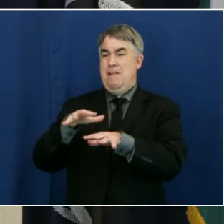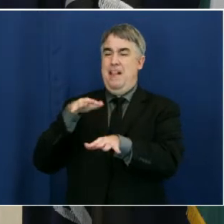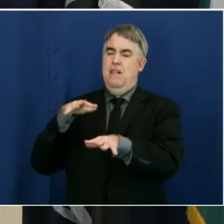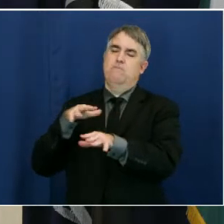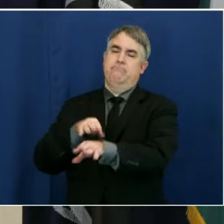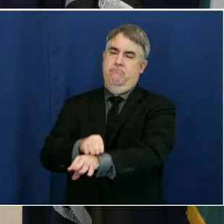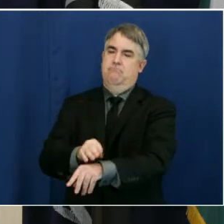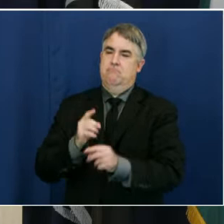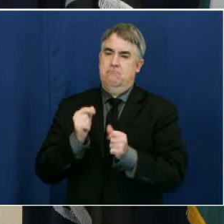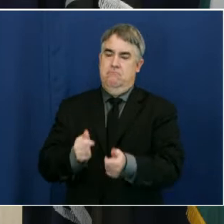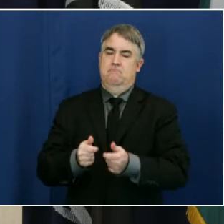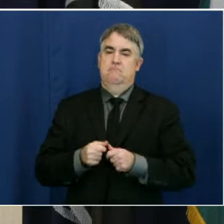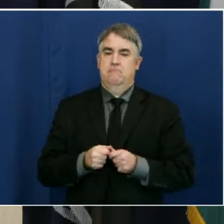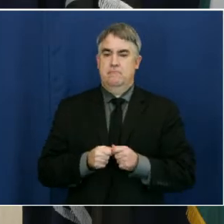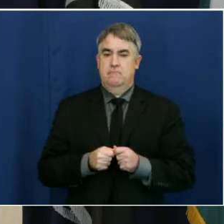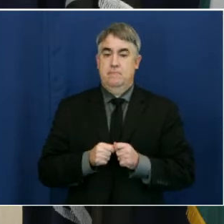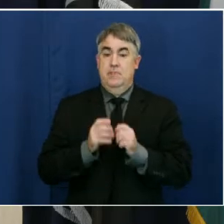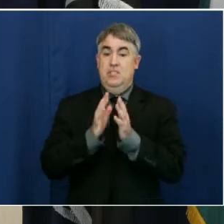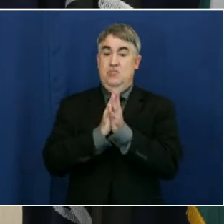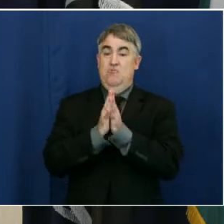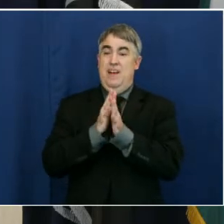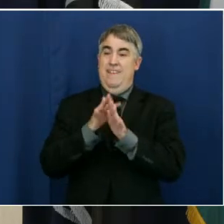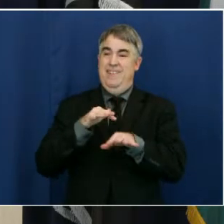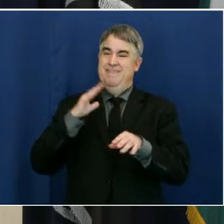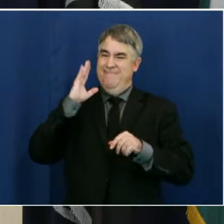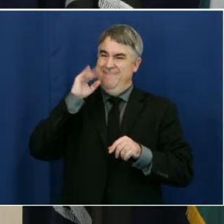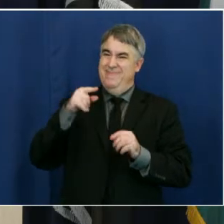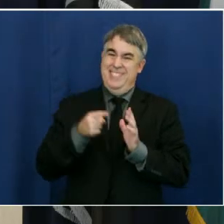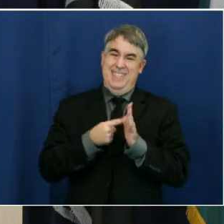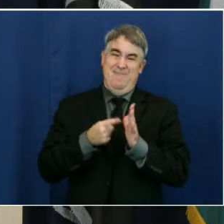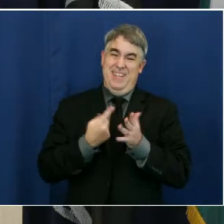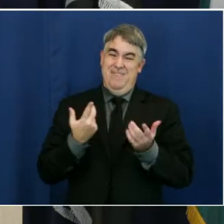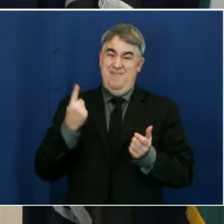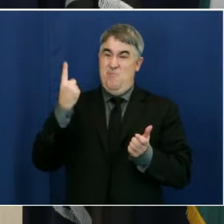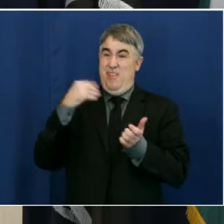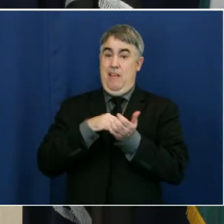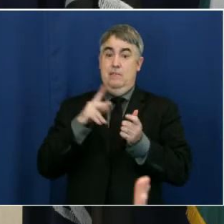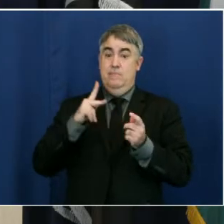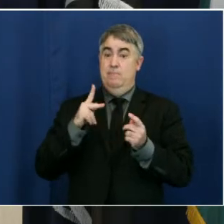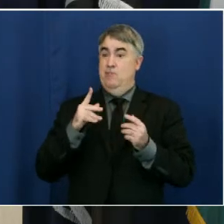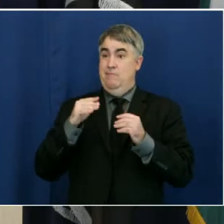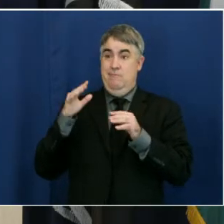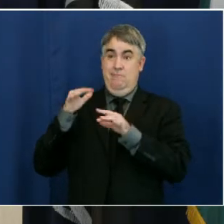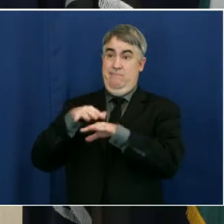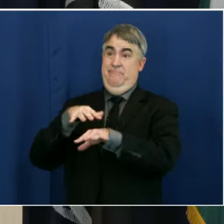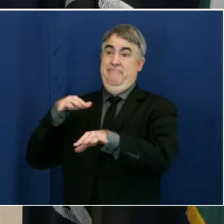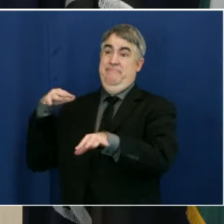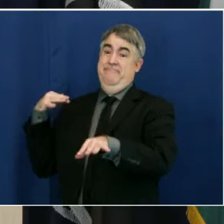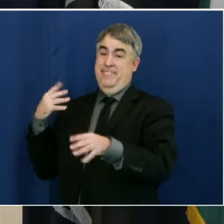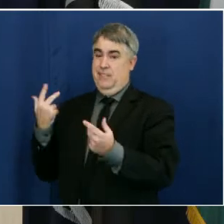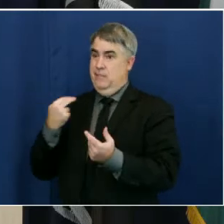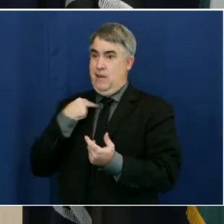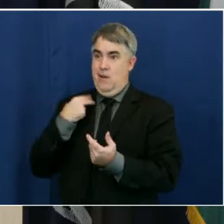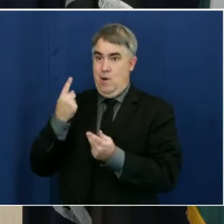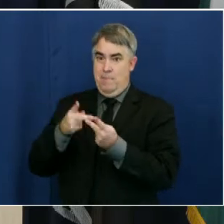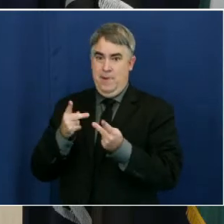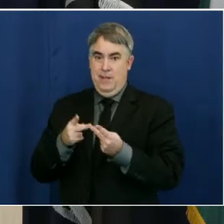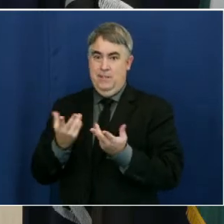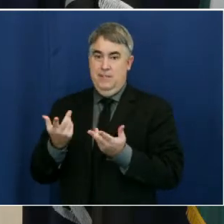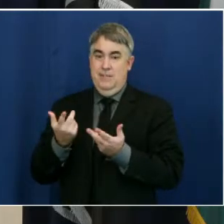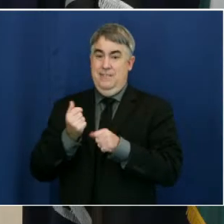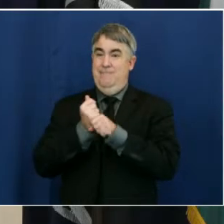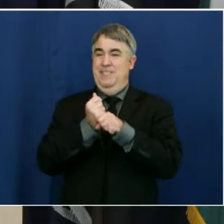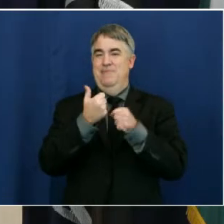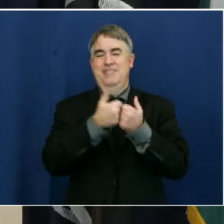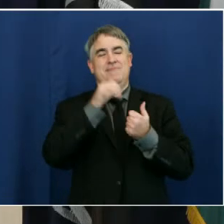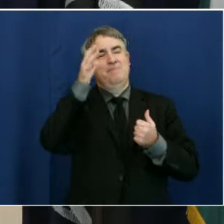of it is anytime thousands of people are all going to one location, you're going to experience some traffic. If you go to a Padres game and park in